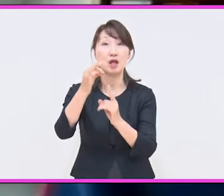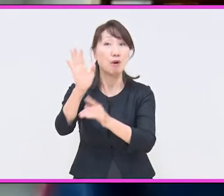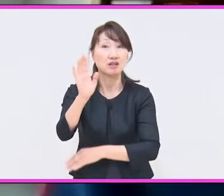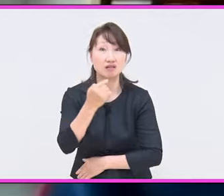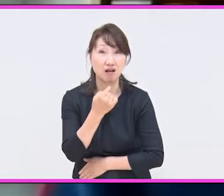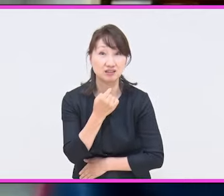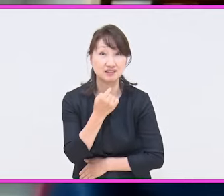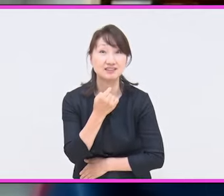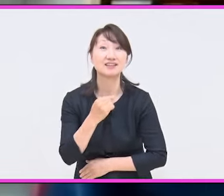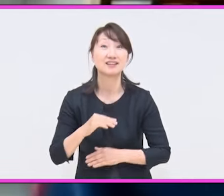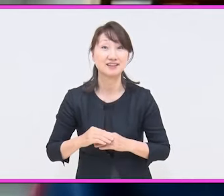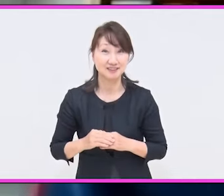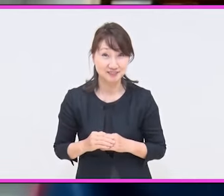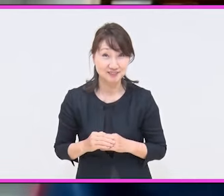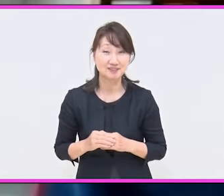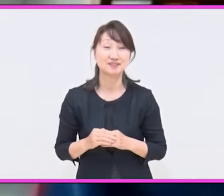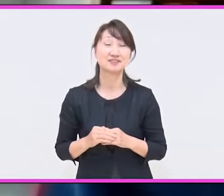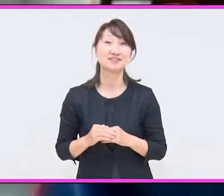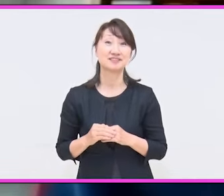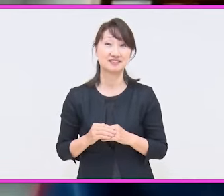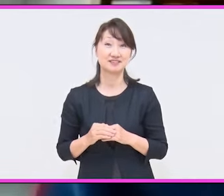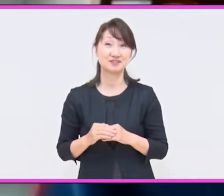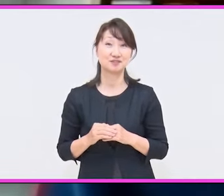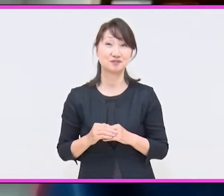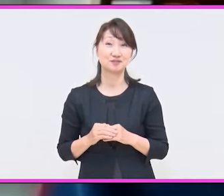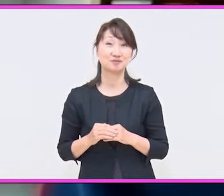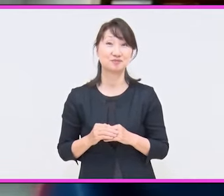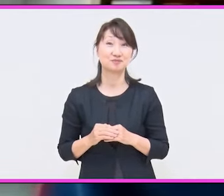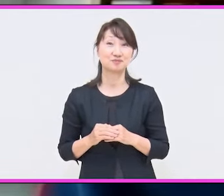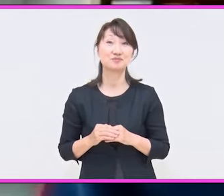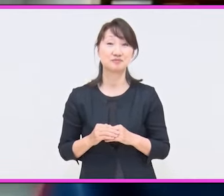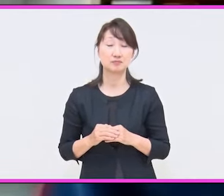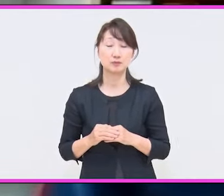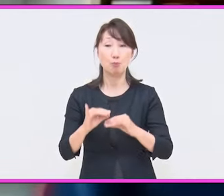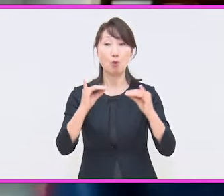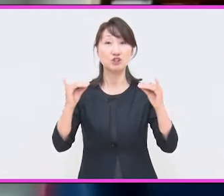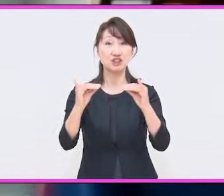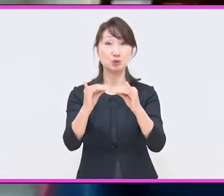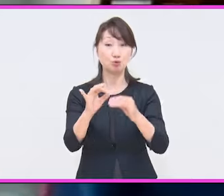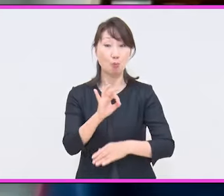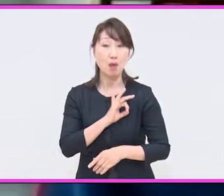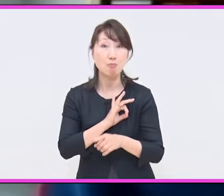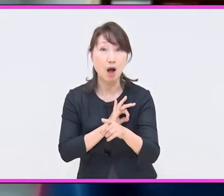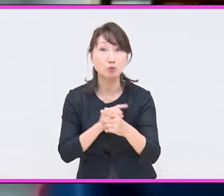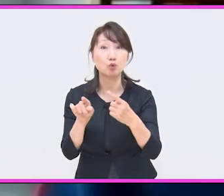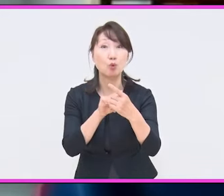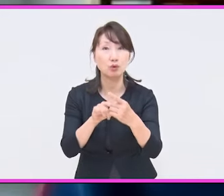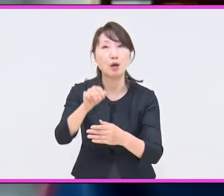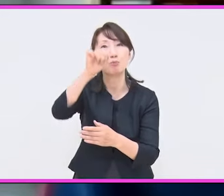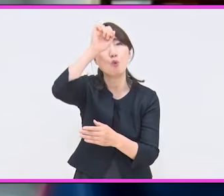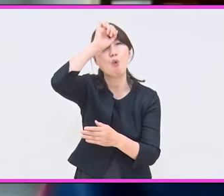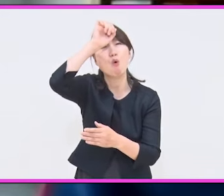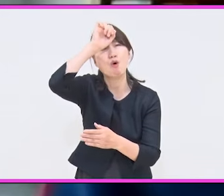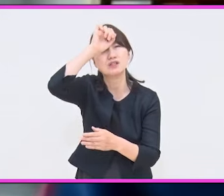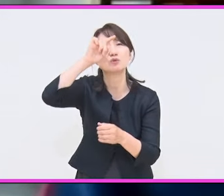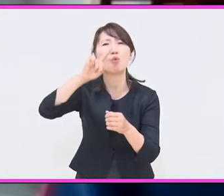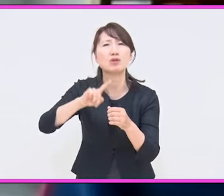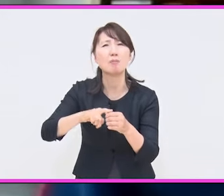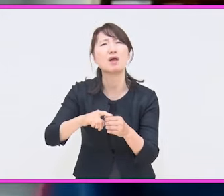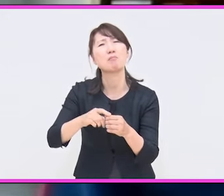the team, and unfortunately my teammate became ill, unfortunately for